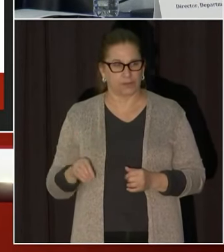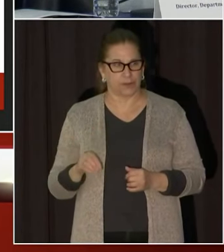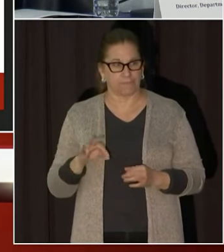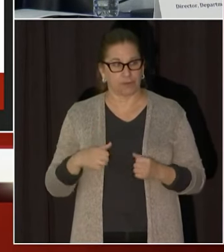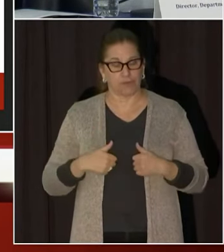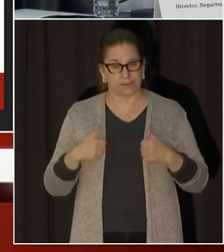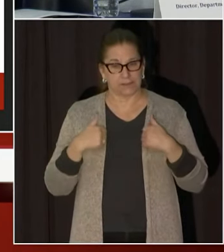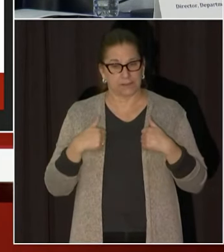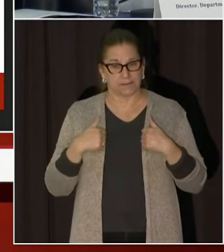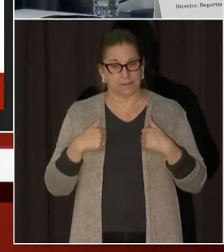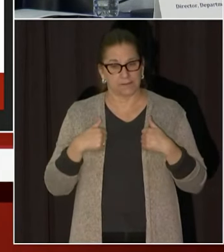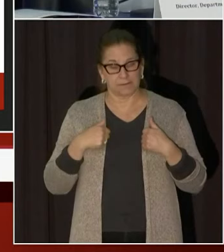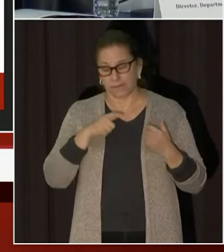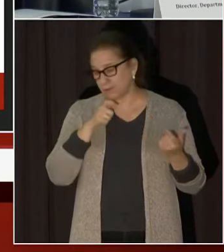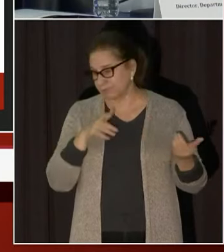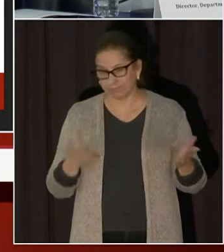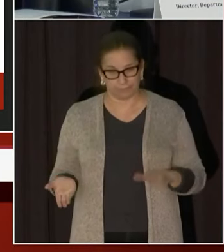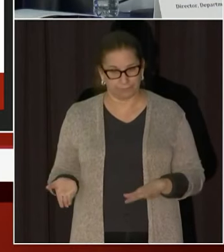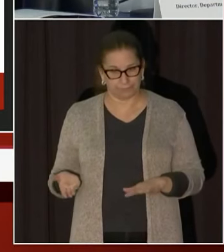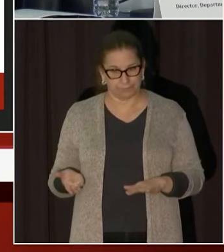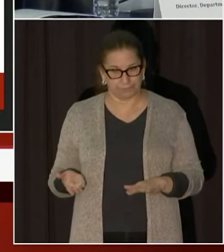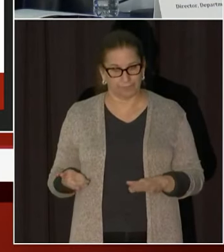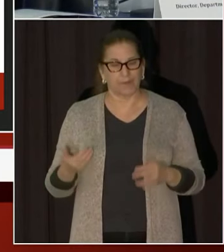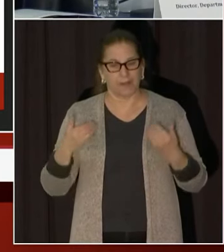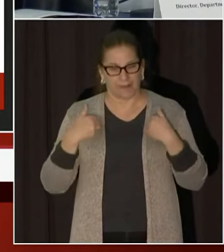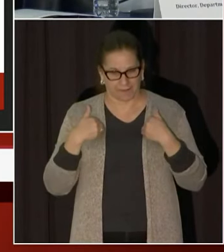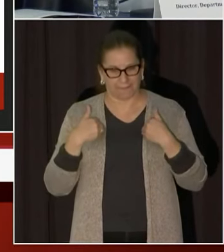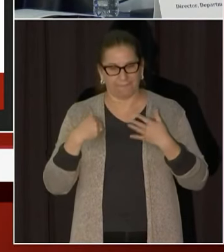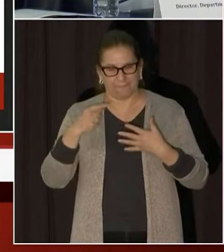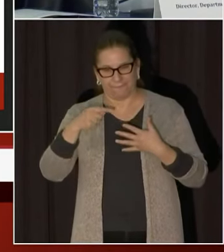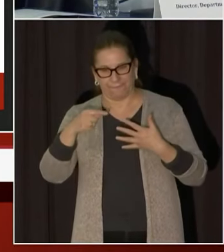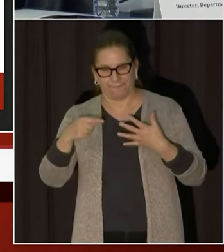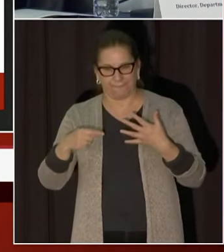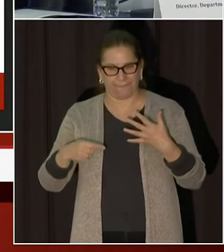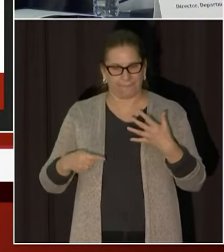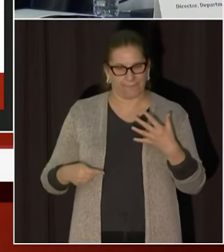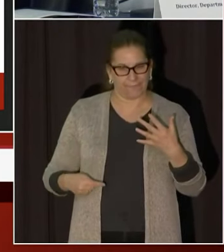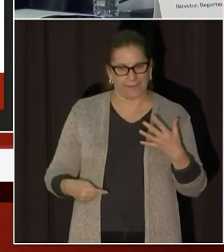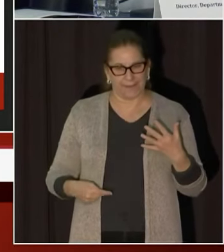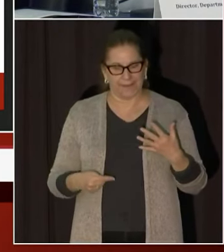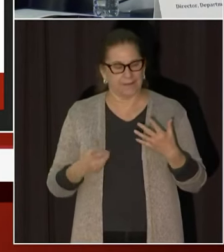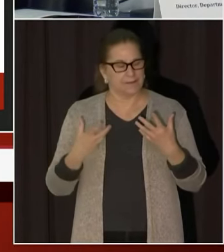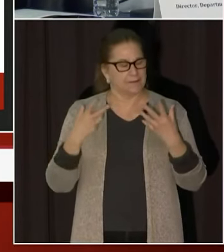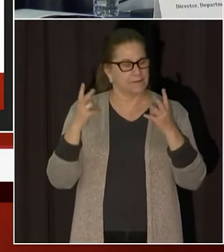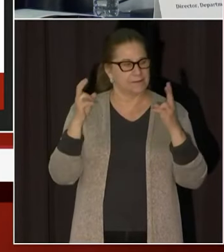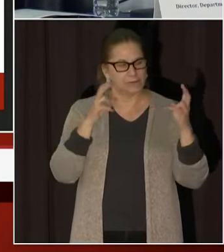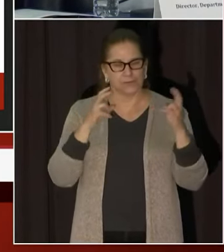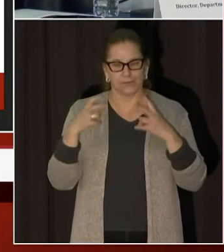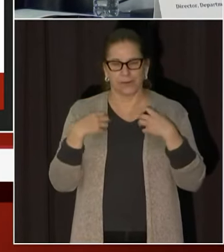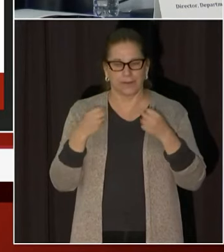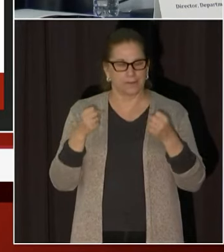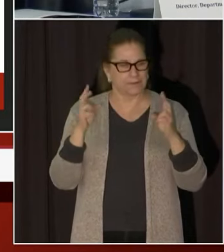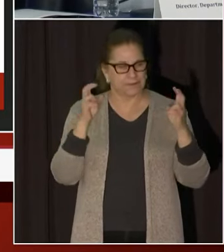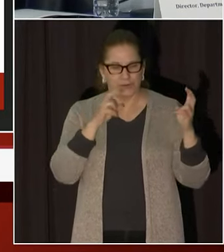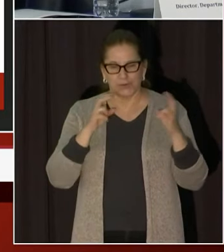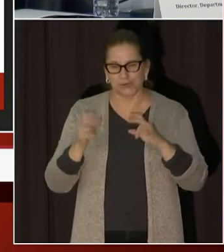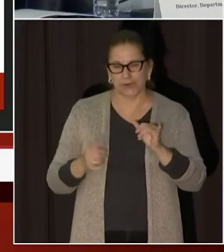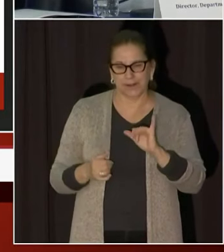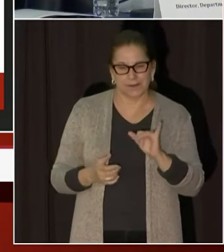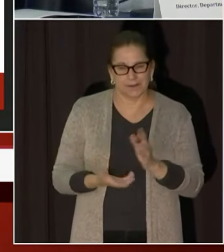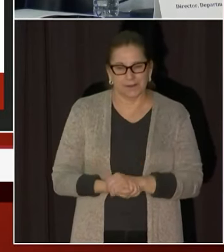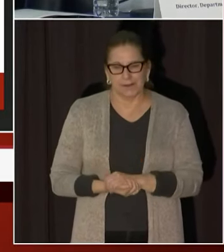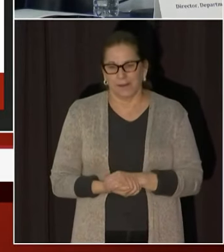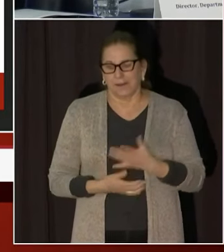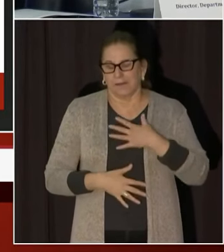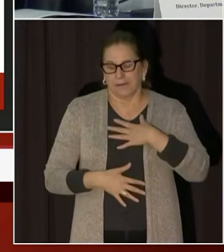who have passed away due to COVID-19 have had a chronic health condition, hypertension in particular, or